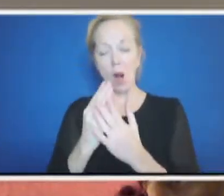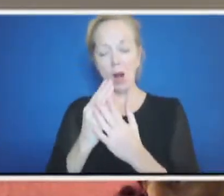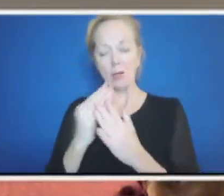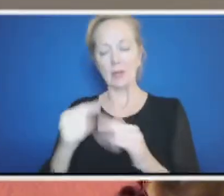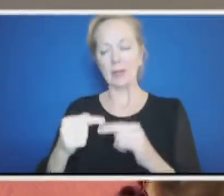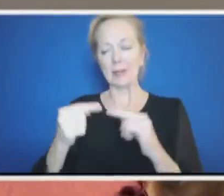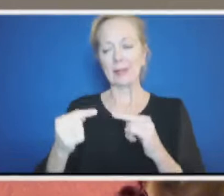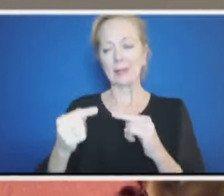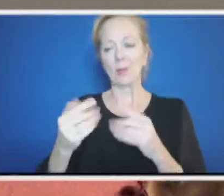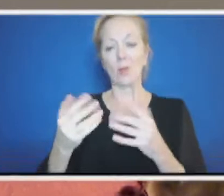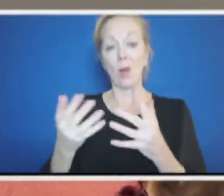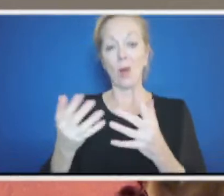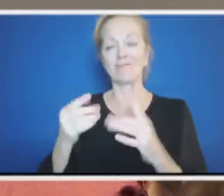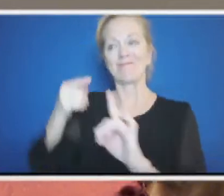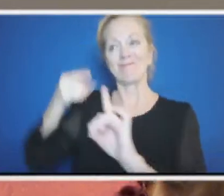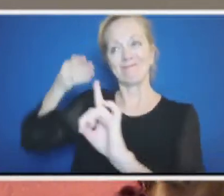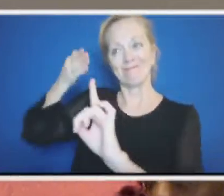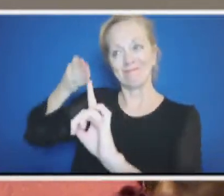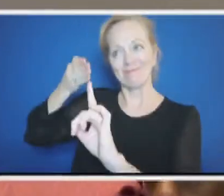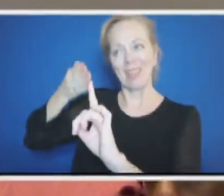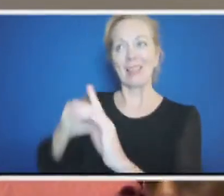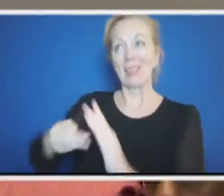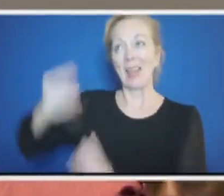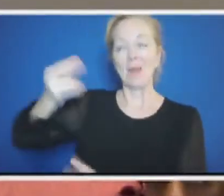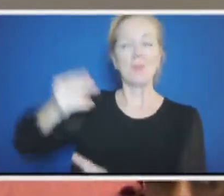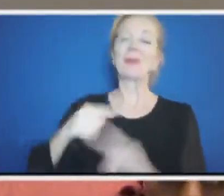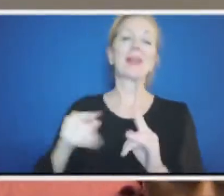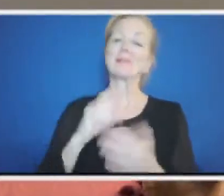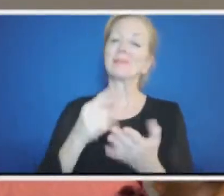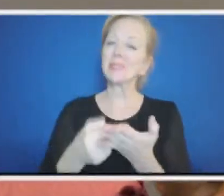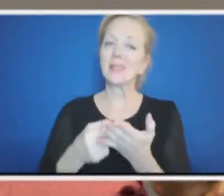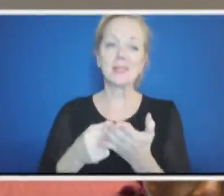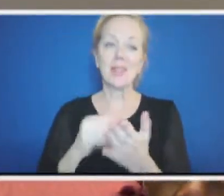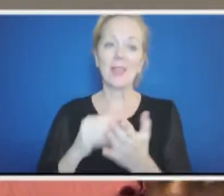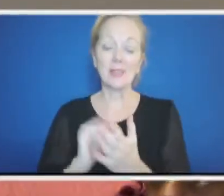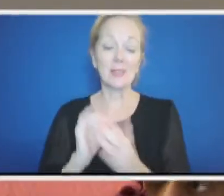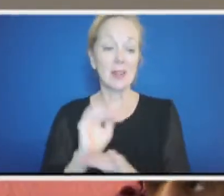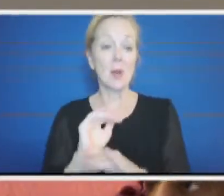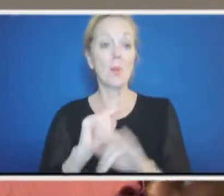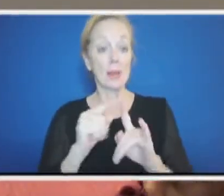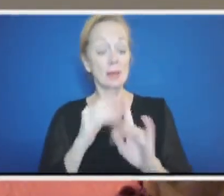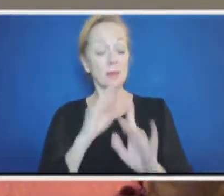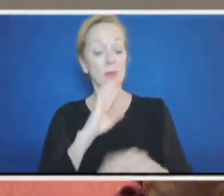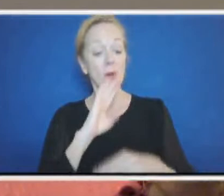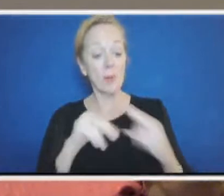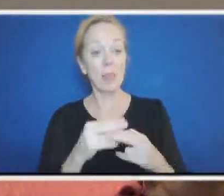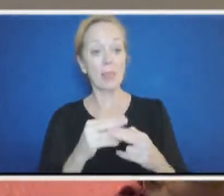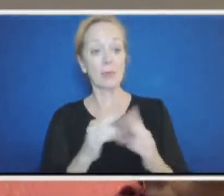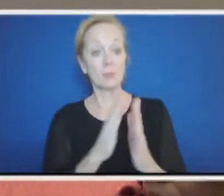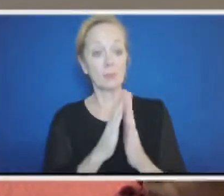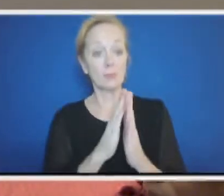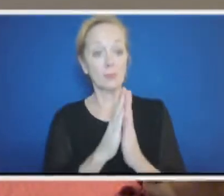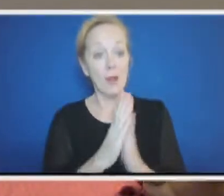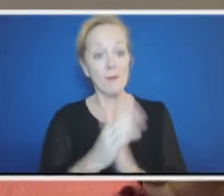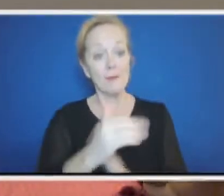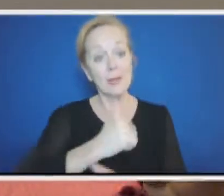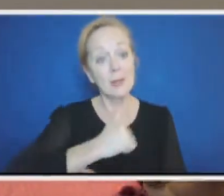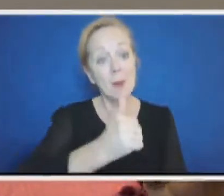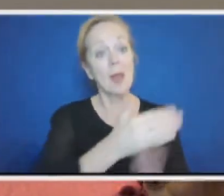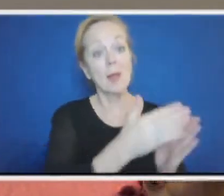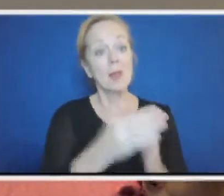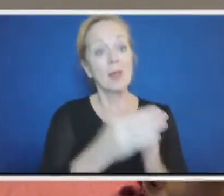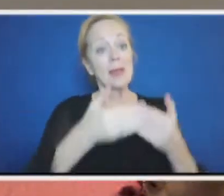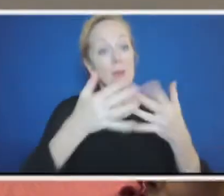the height, but we can't address that tonight. What we can address is the traffic pattern that the neighbors have worked very